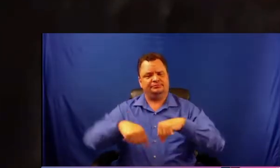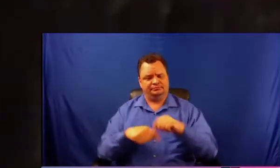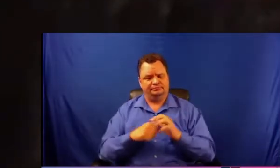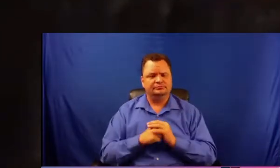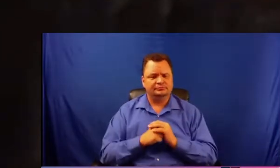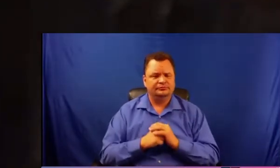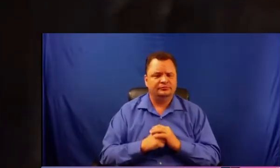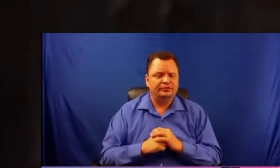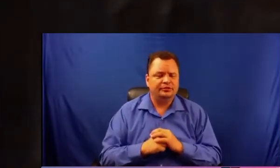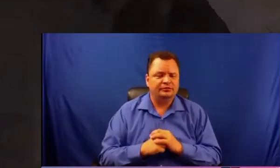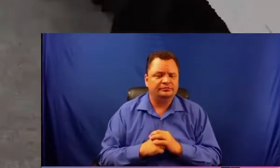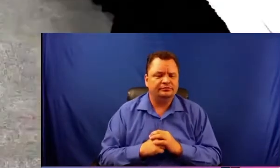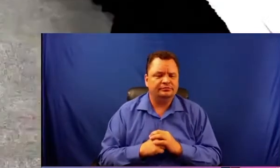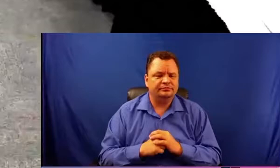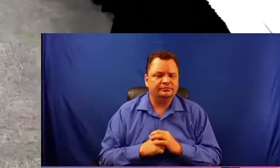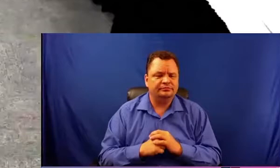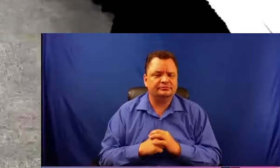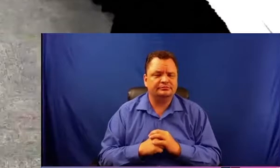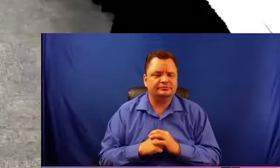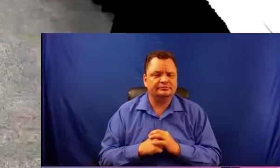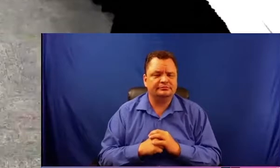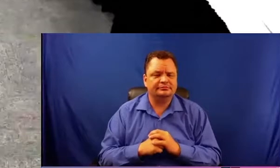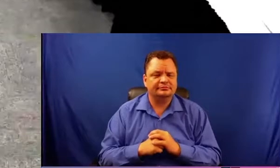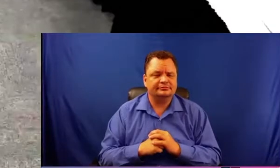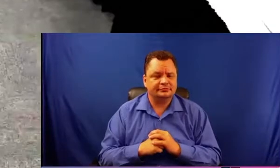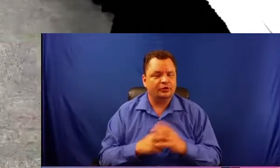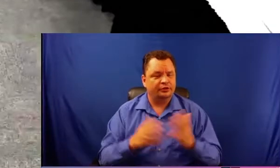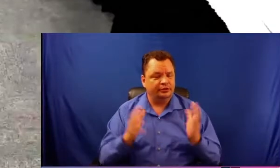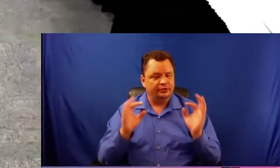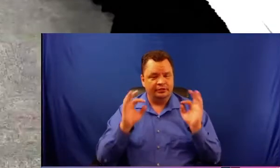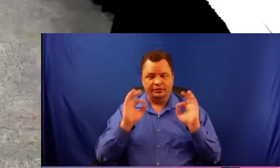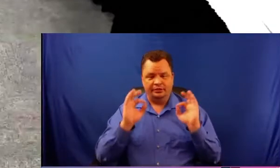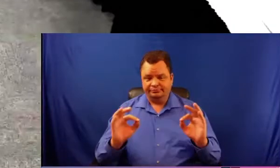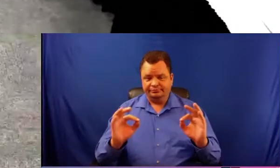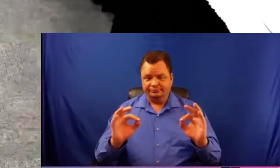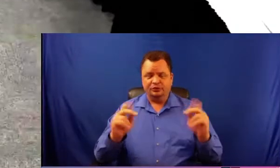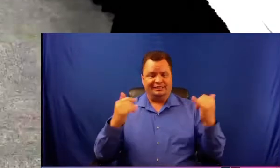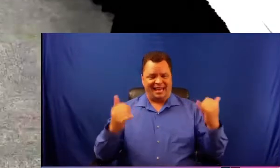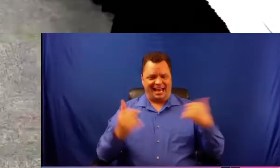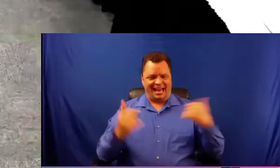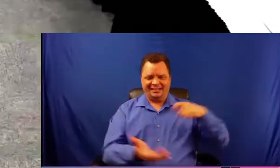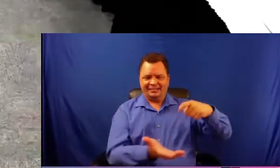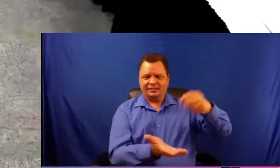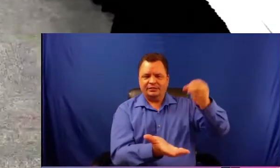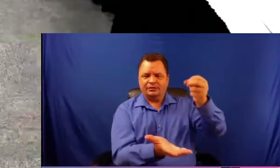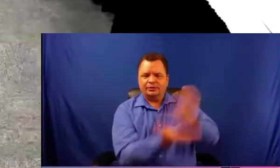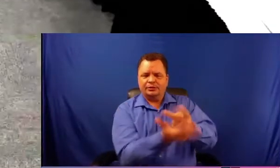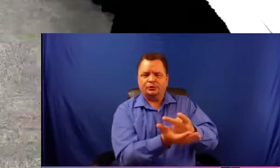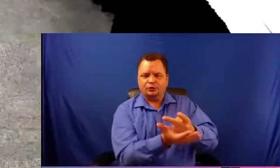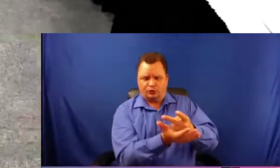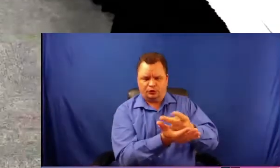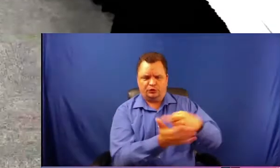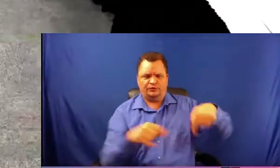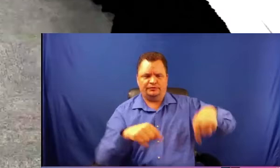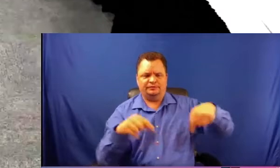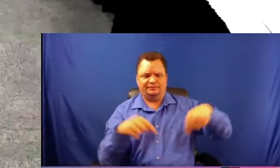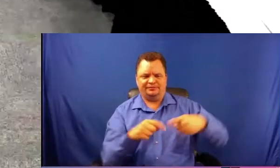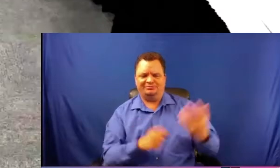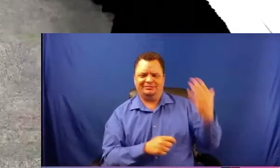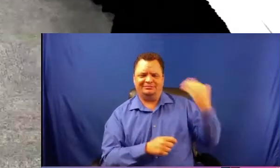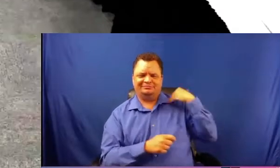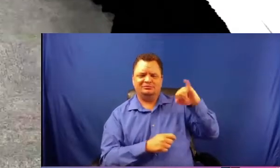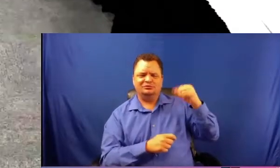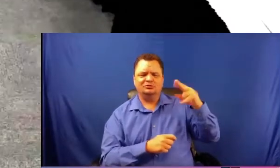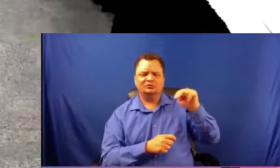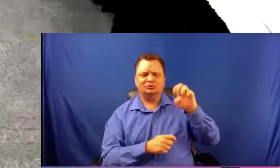We need to approve the minutes, and the last time we got together was June 23rd of 2021. So you have those in front of you. Any